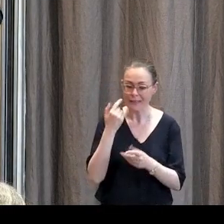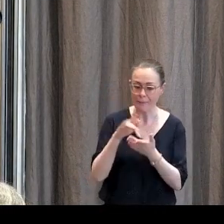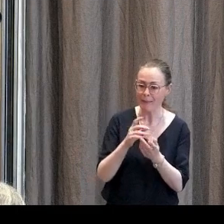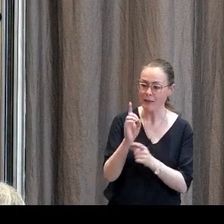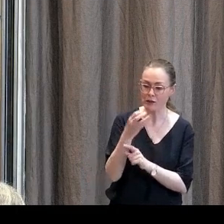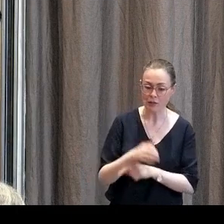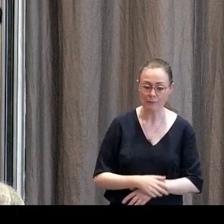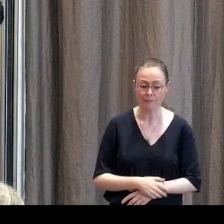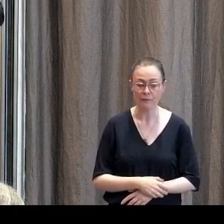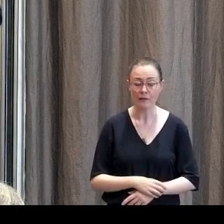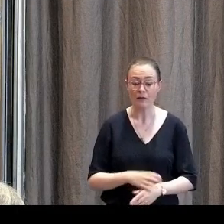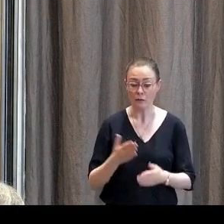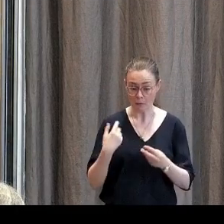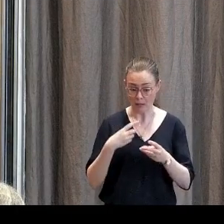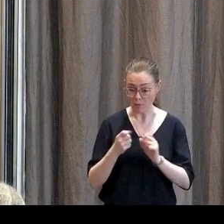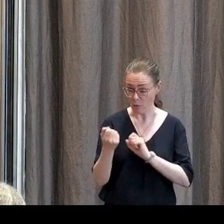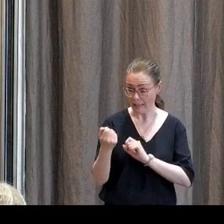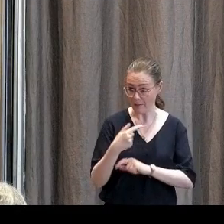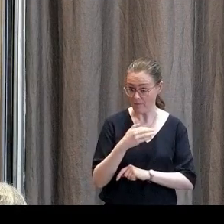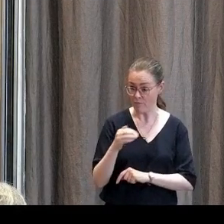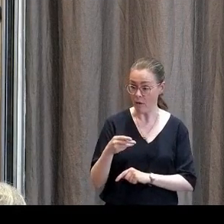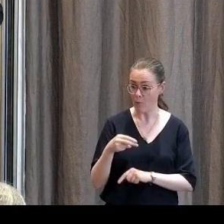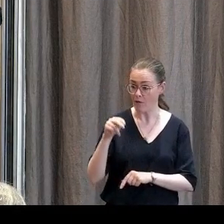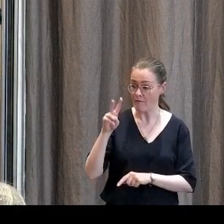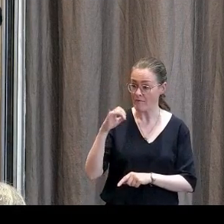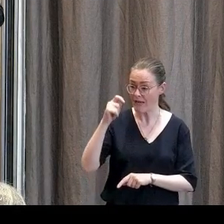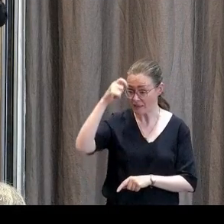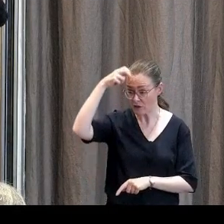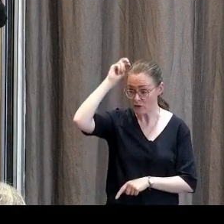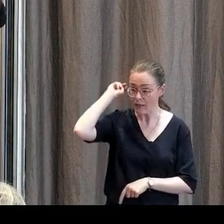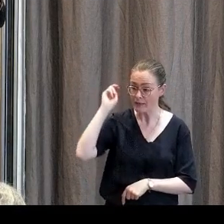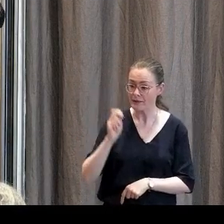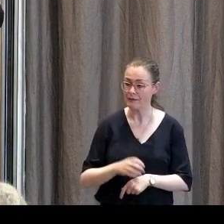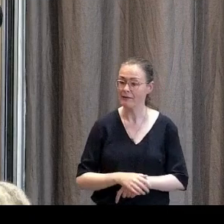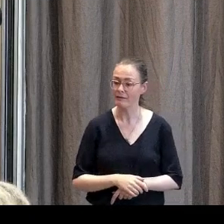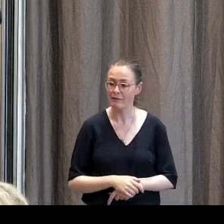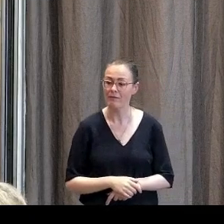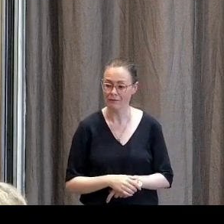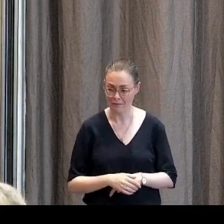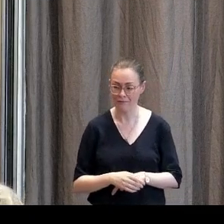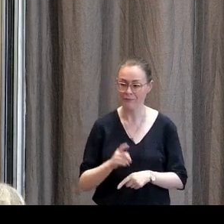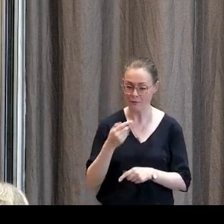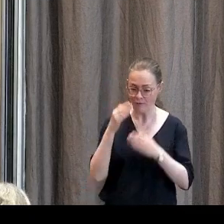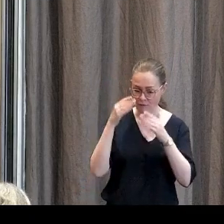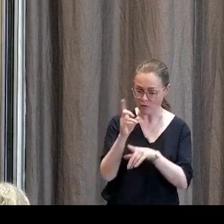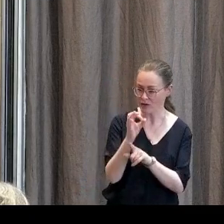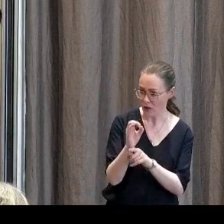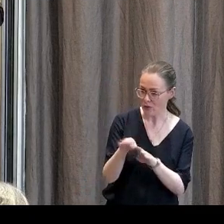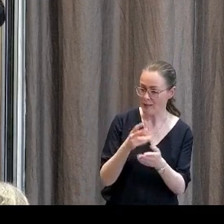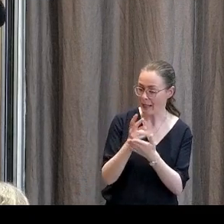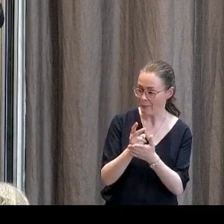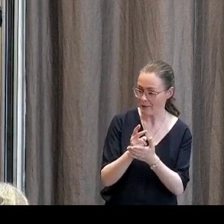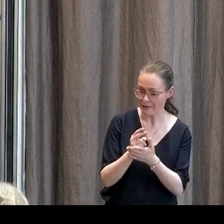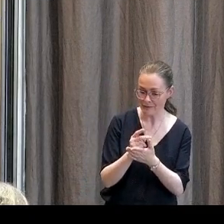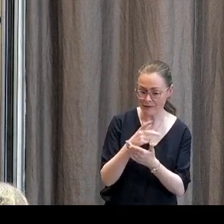I got an email from a veterinary neurologist. So this is a neurologist that specializes in looking after dogs with epilepsy,